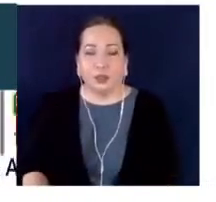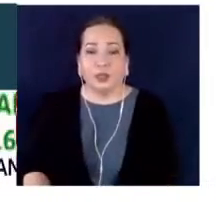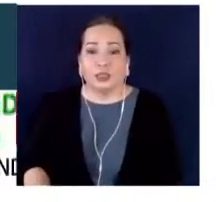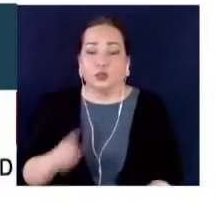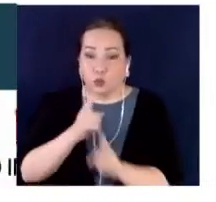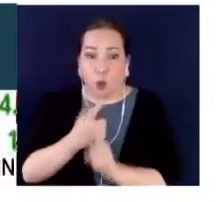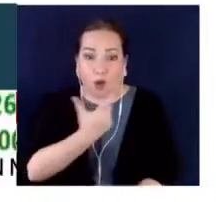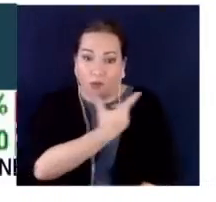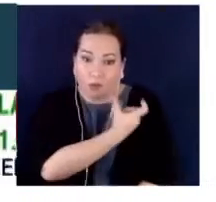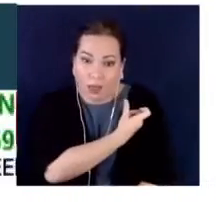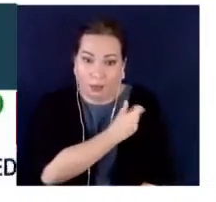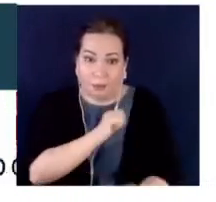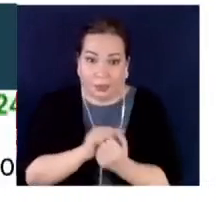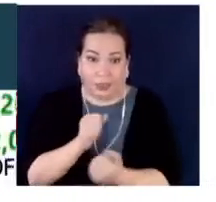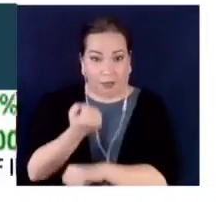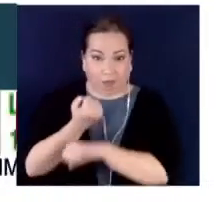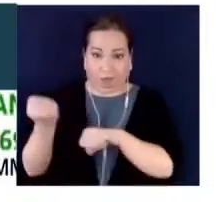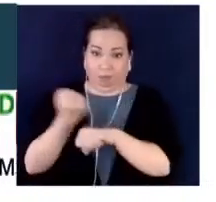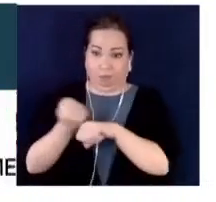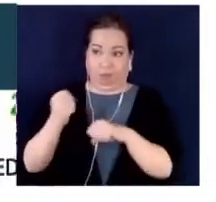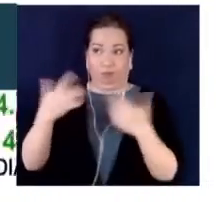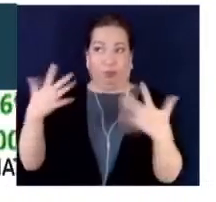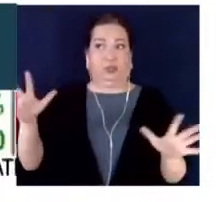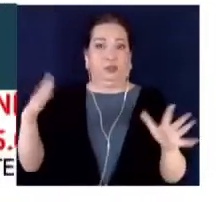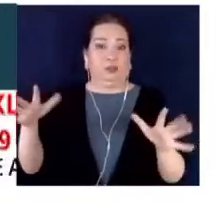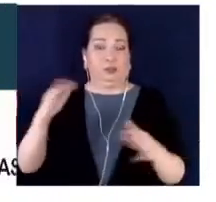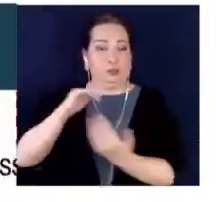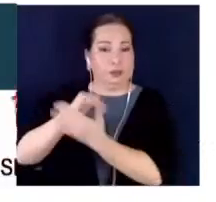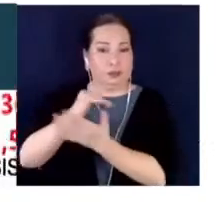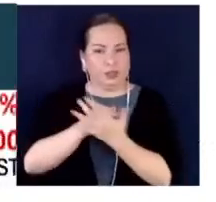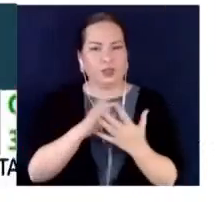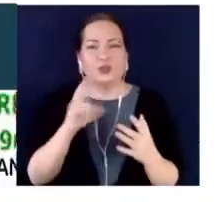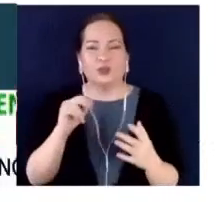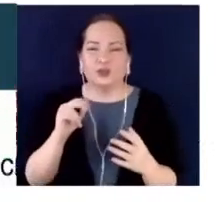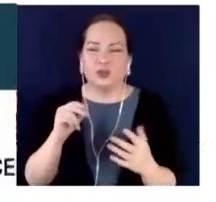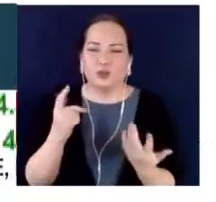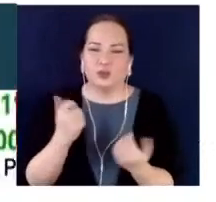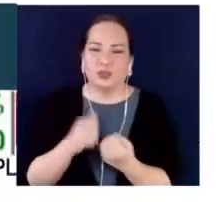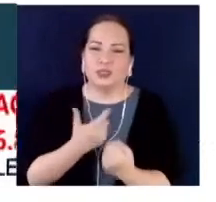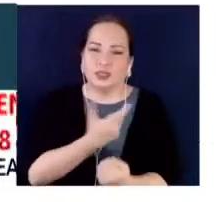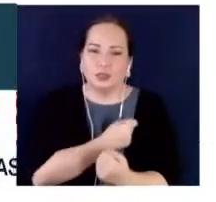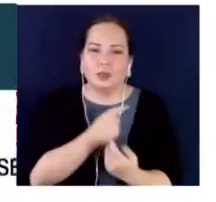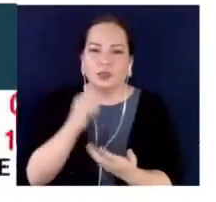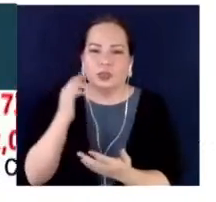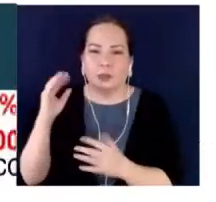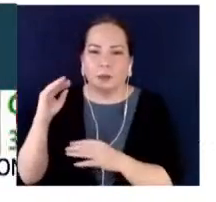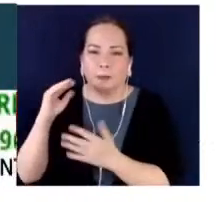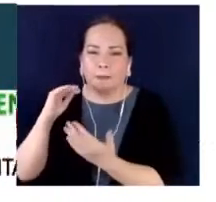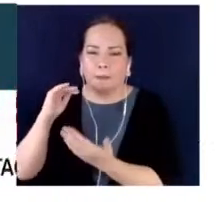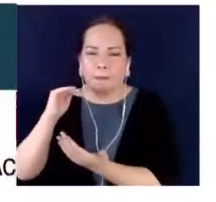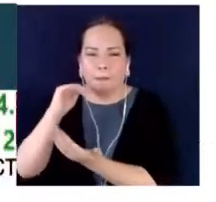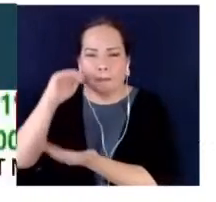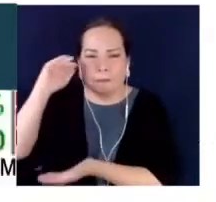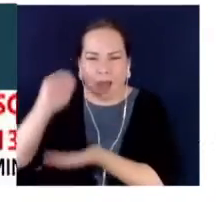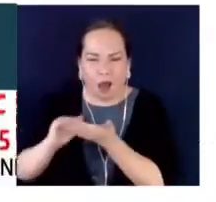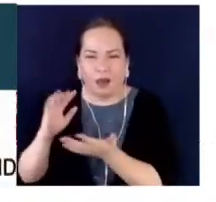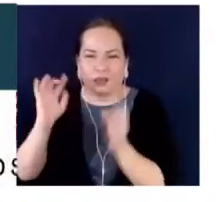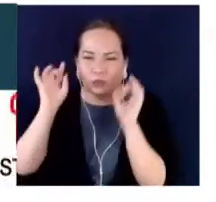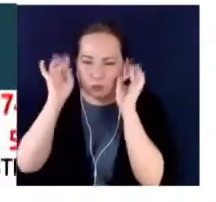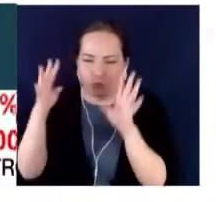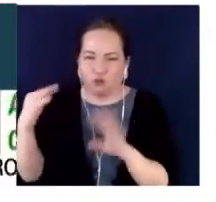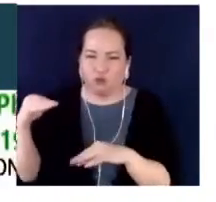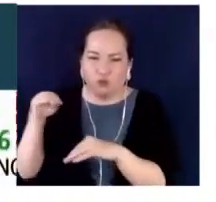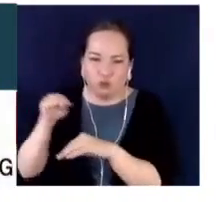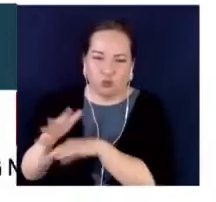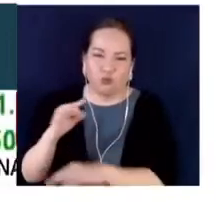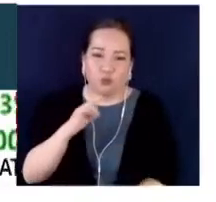not really prevent the infection. No, it only prevents more or less the severity of the disease right now. Right.